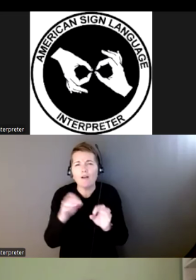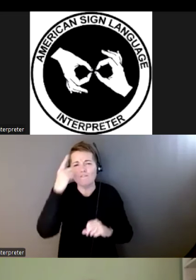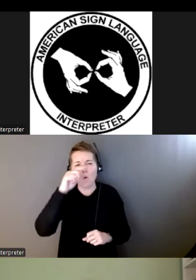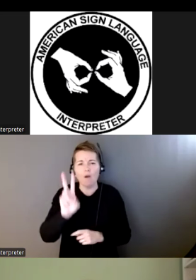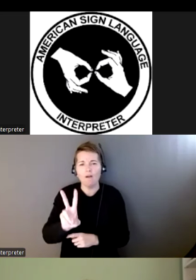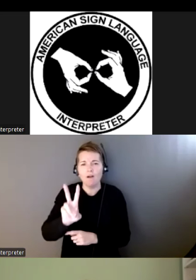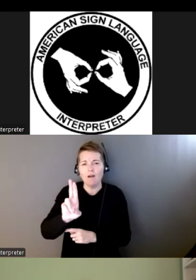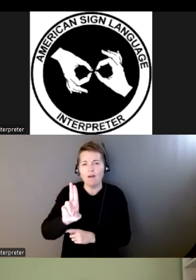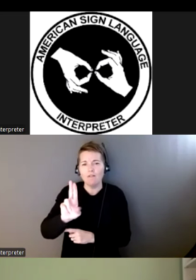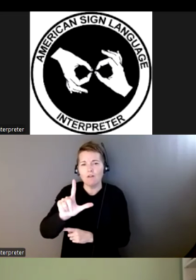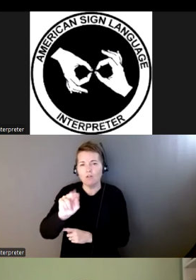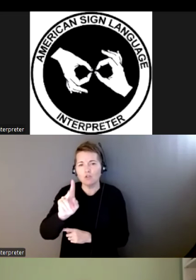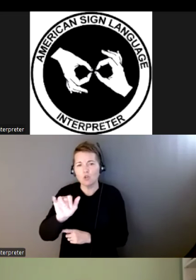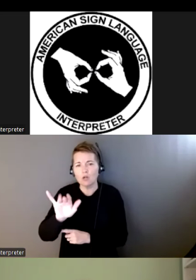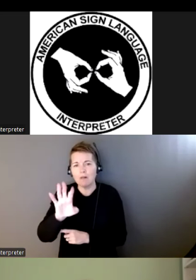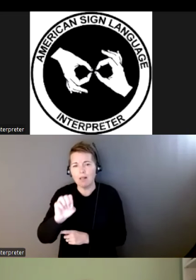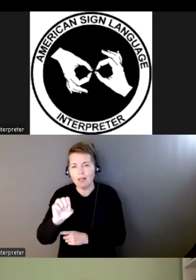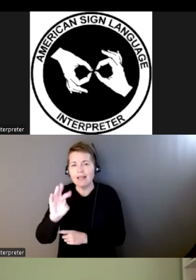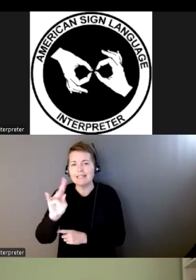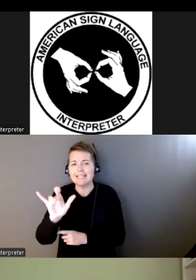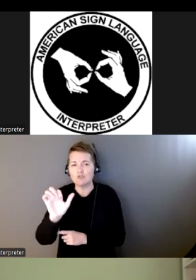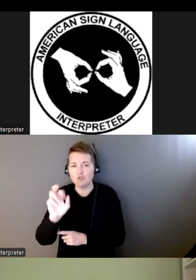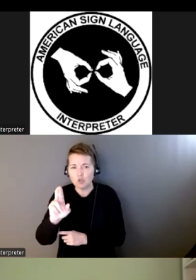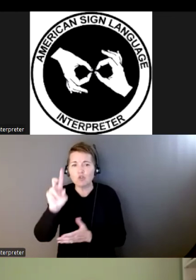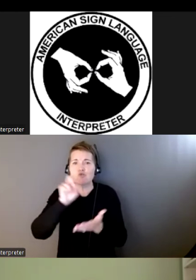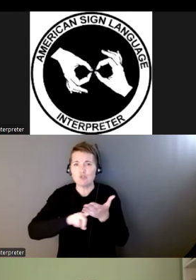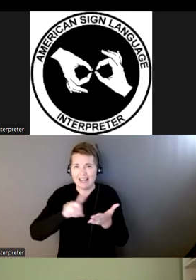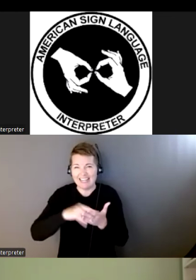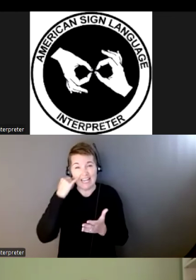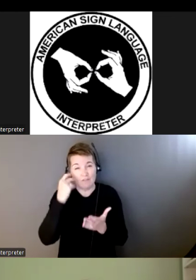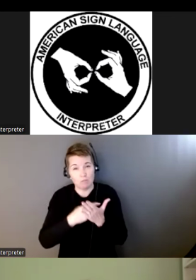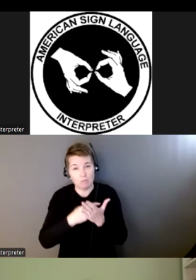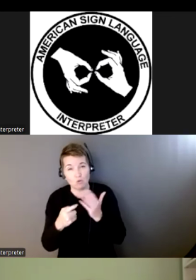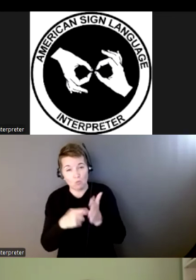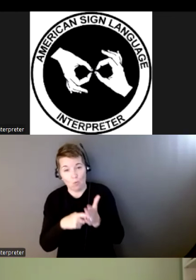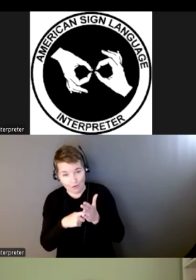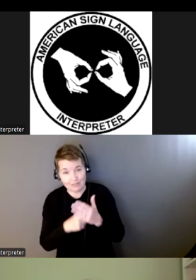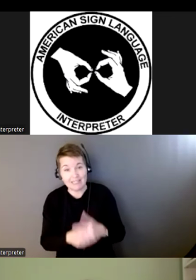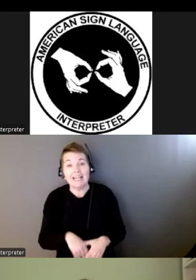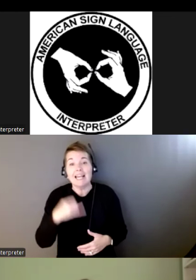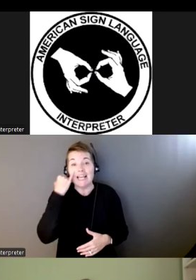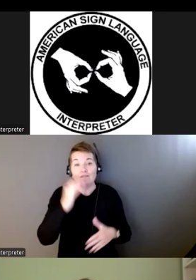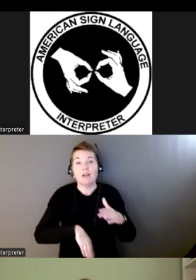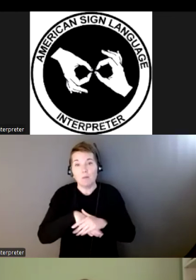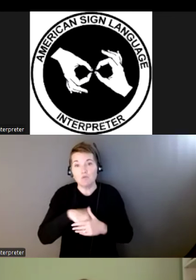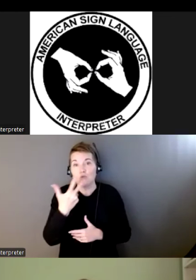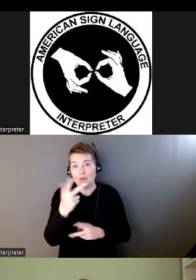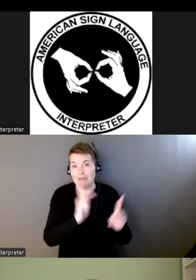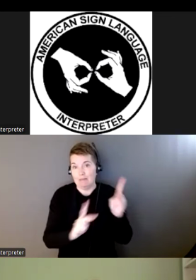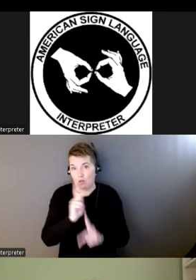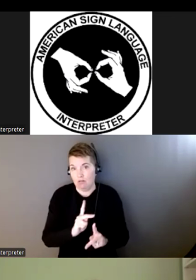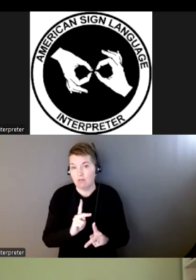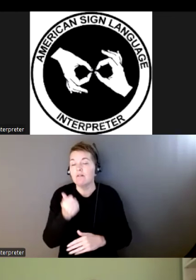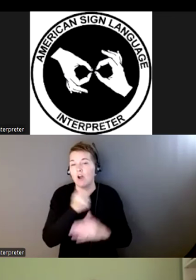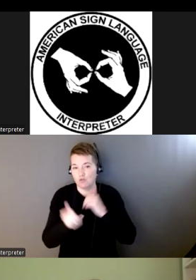check for projects that require it. Up to 3 individuals per project will be paid for. And